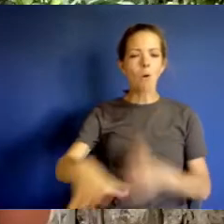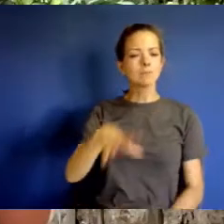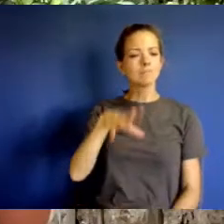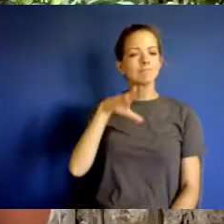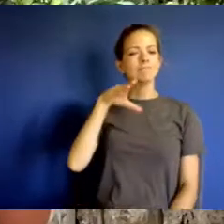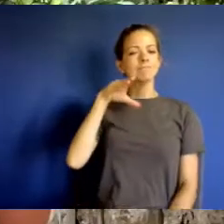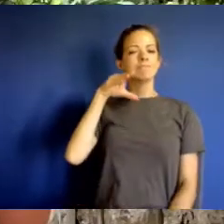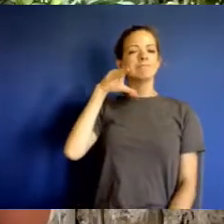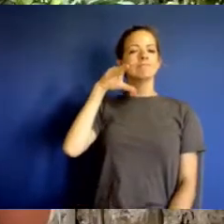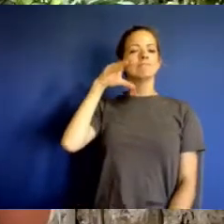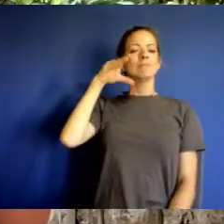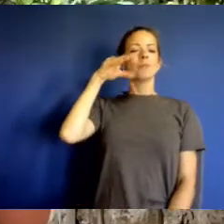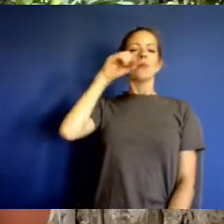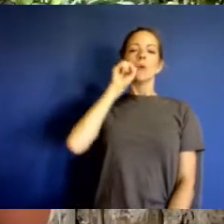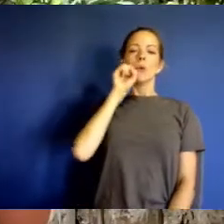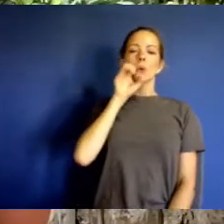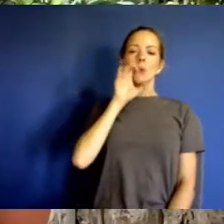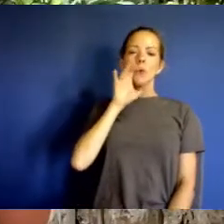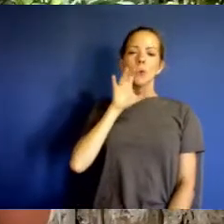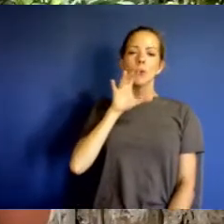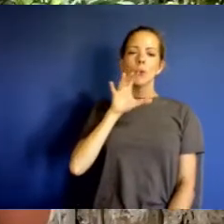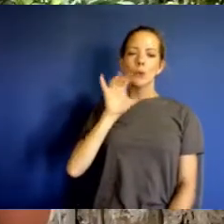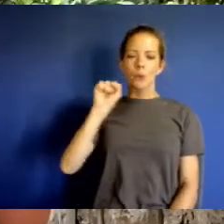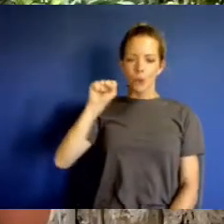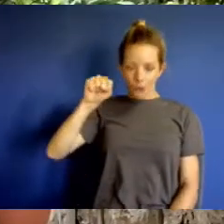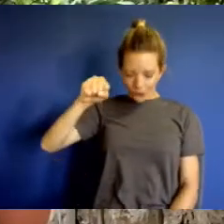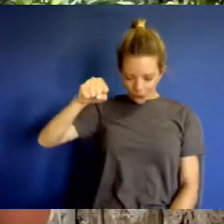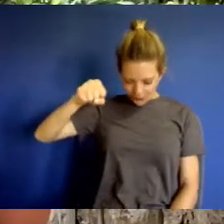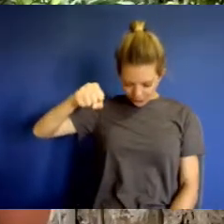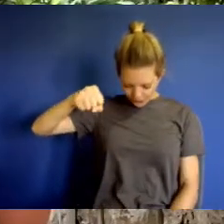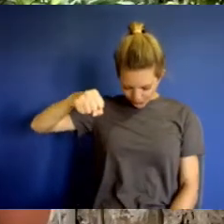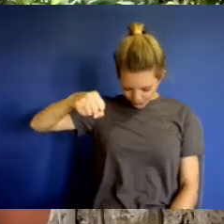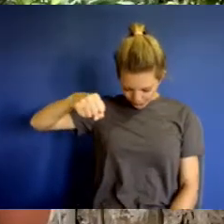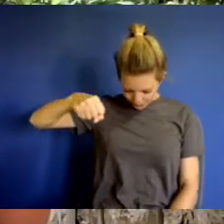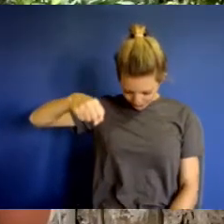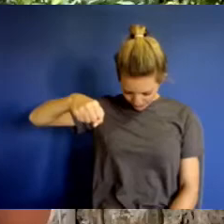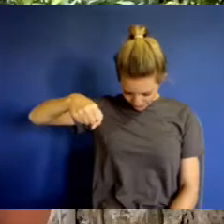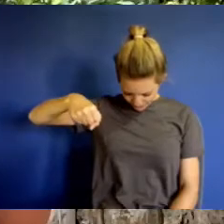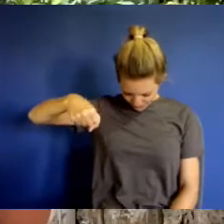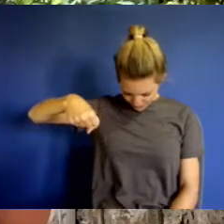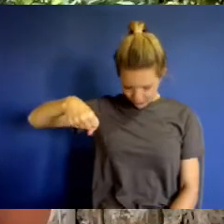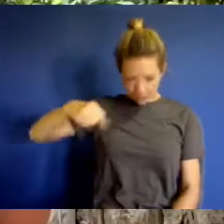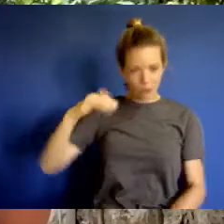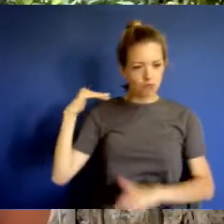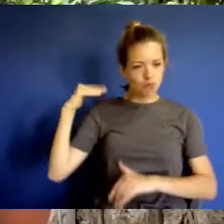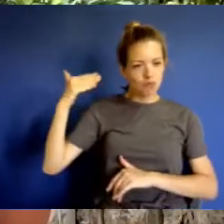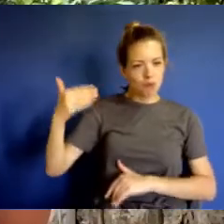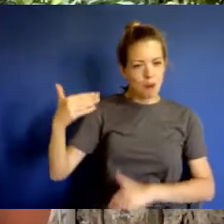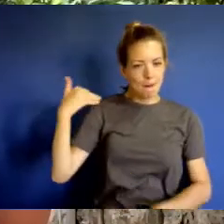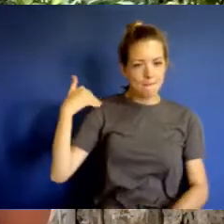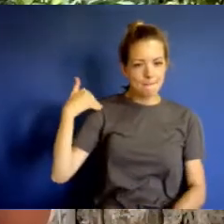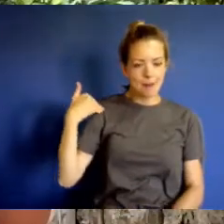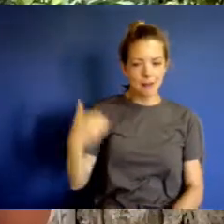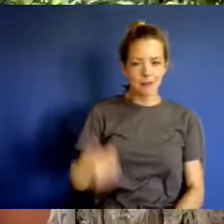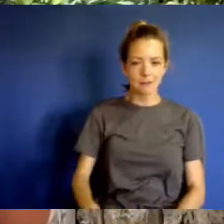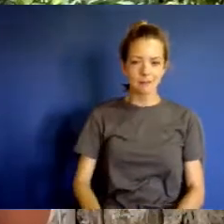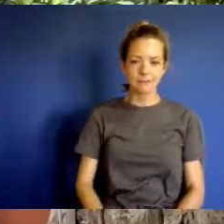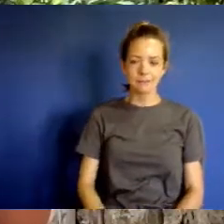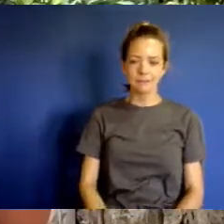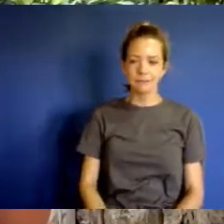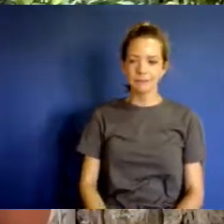can. And then exhale to cat pose. And have that stretch,